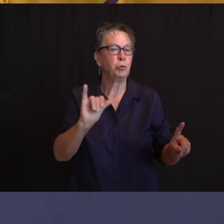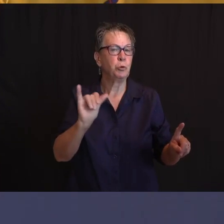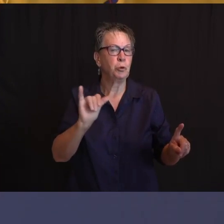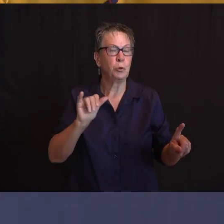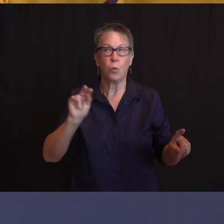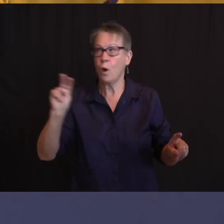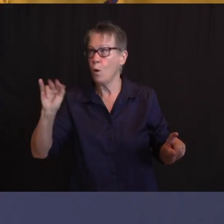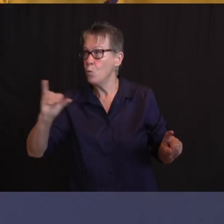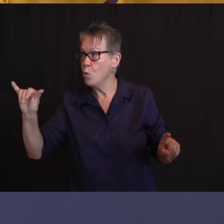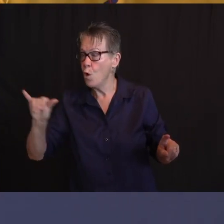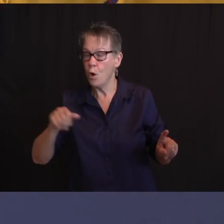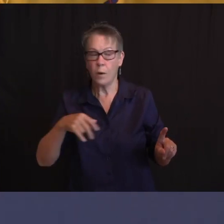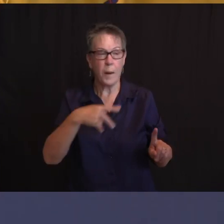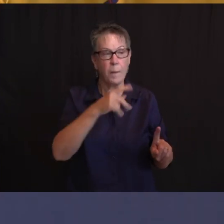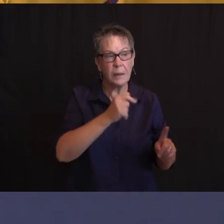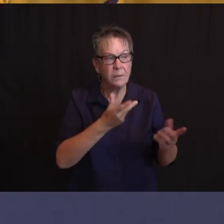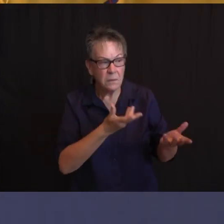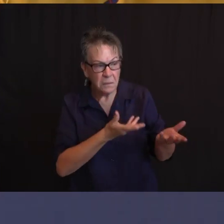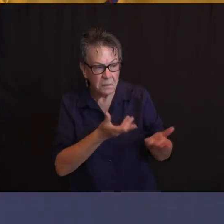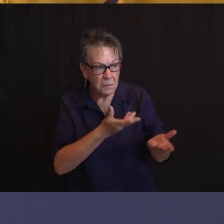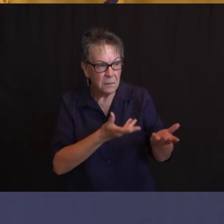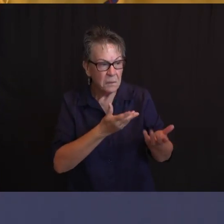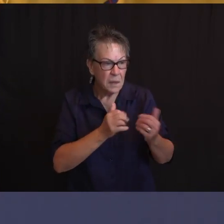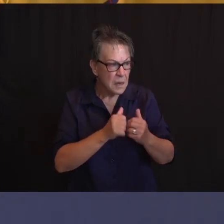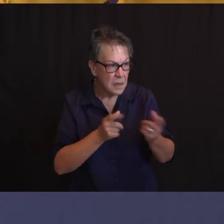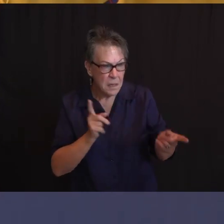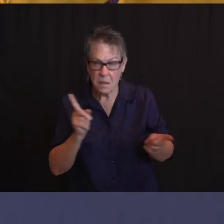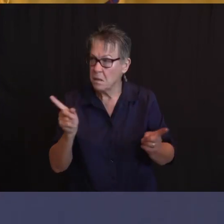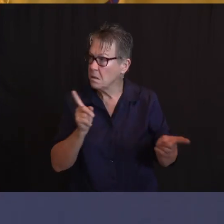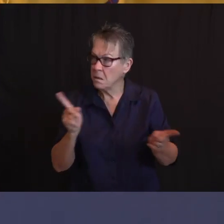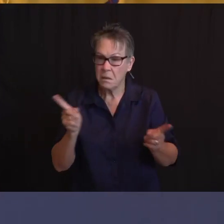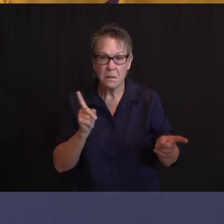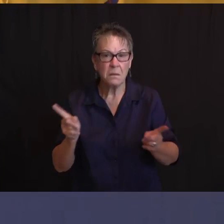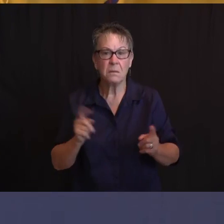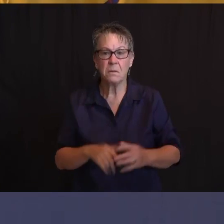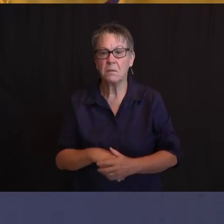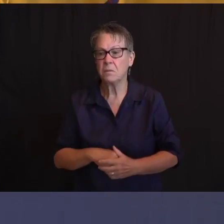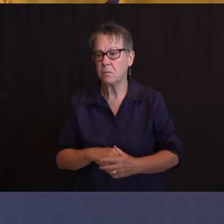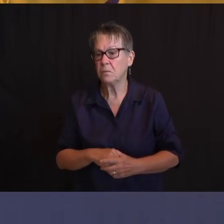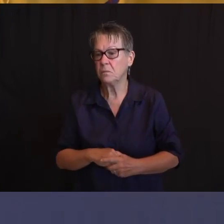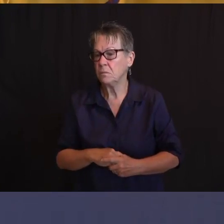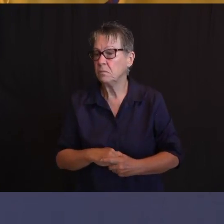I think that's it. Again, we're virtual for the weekend,